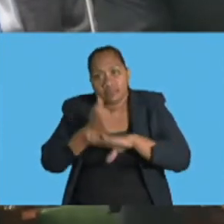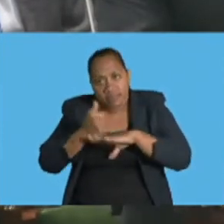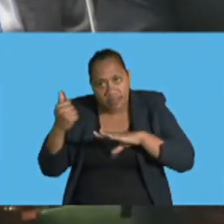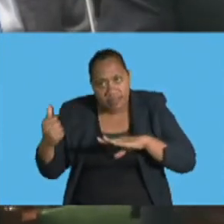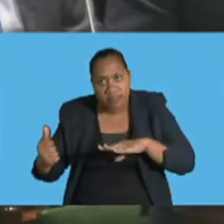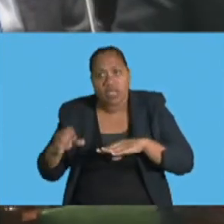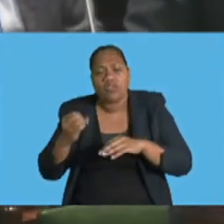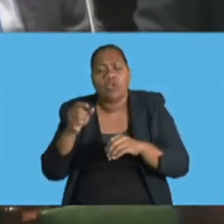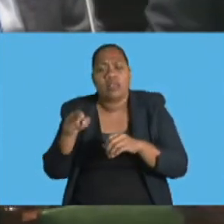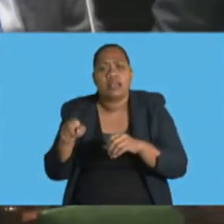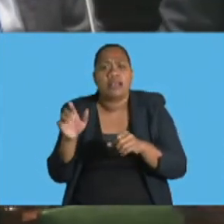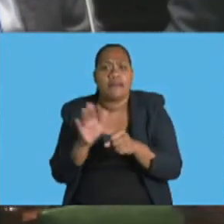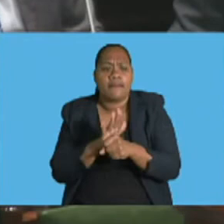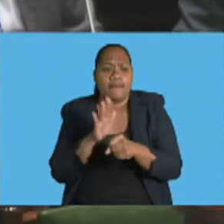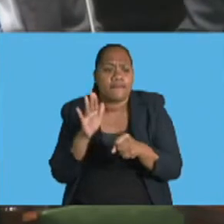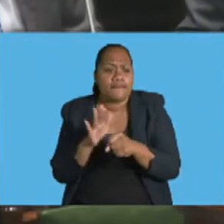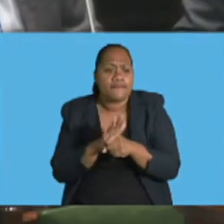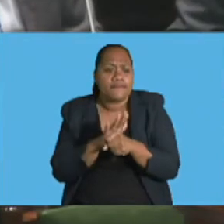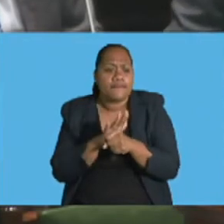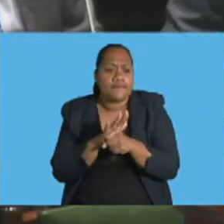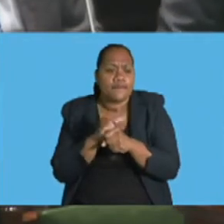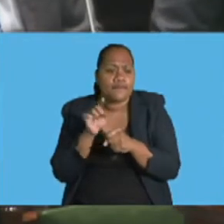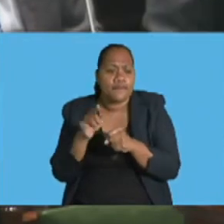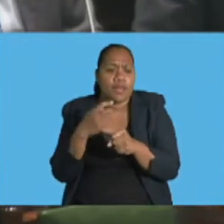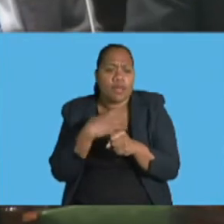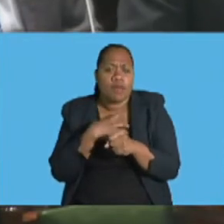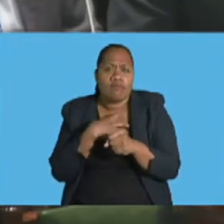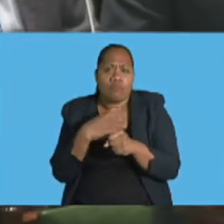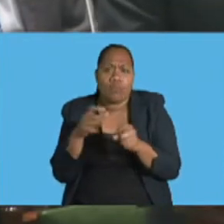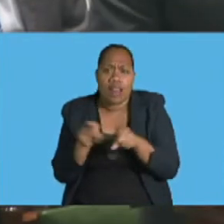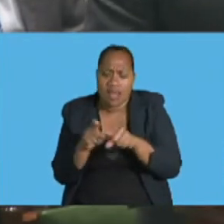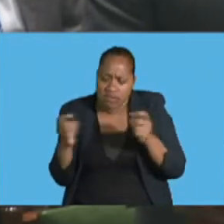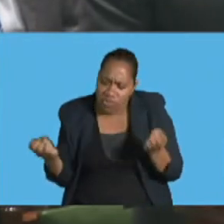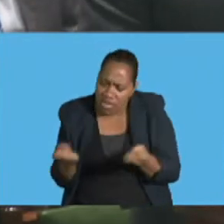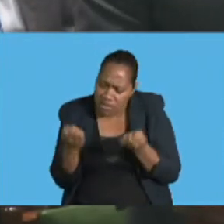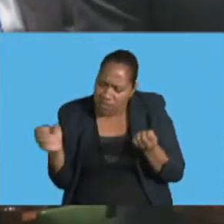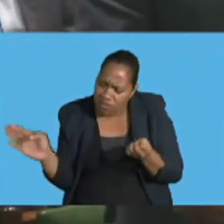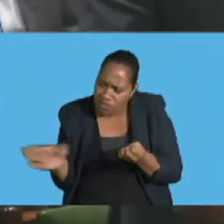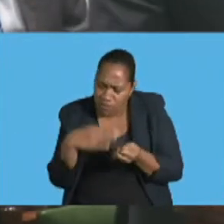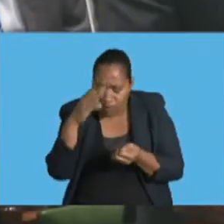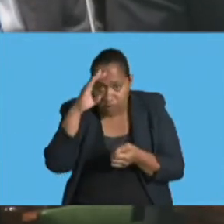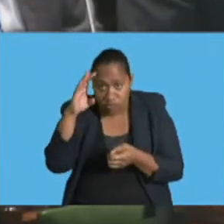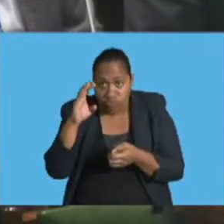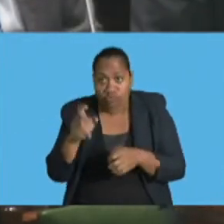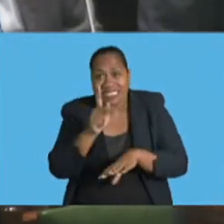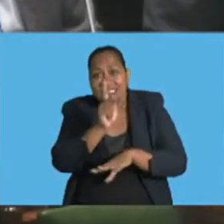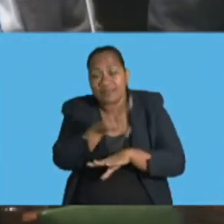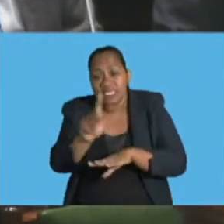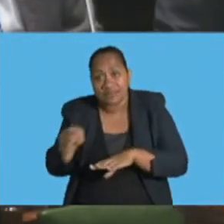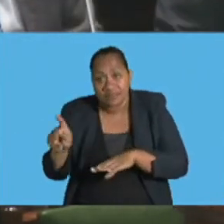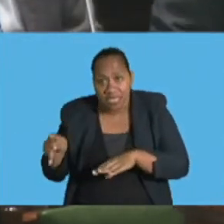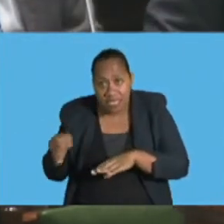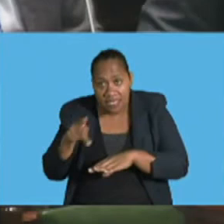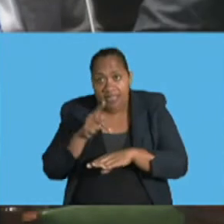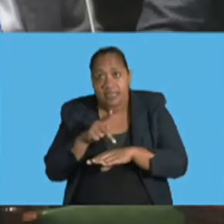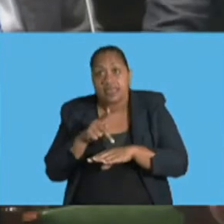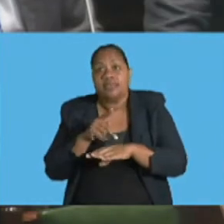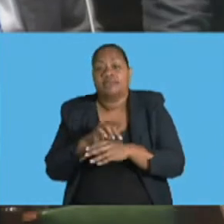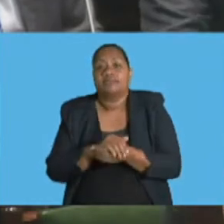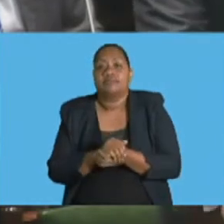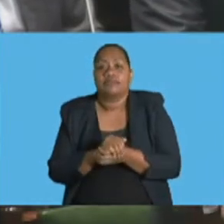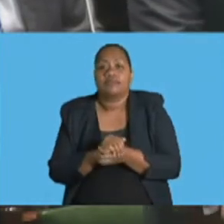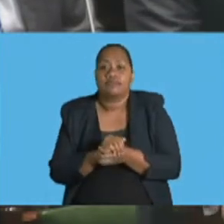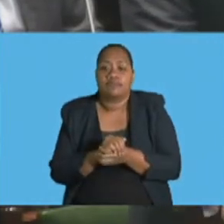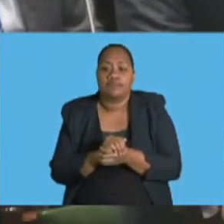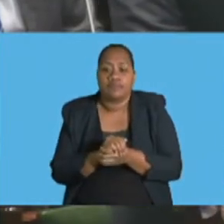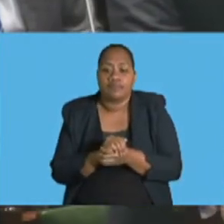more ambition on the part of island states and our larger neighbors. Then comes the UN Secretary-General's Climate Action Summit in New York next